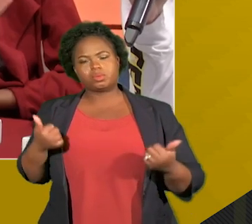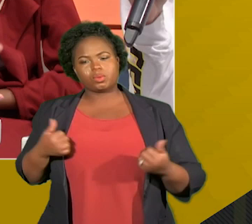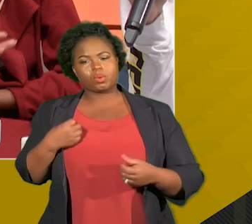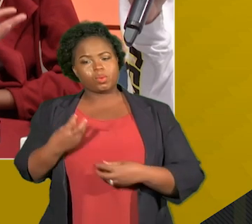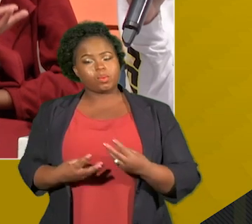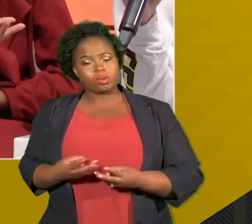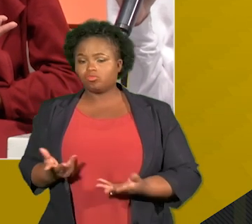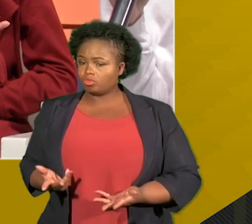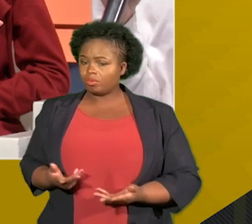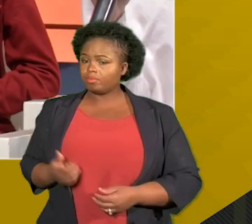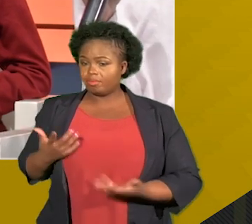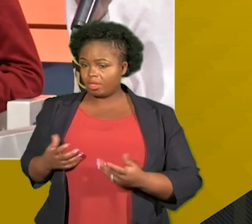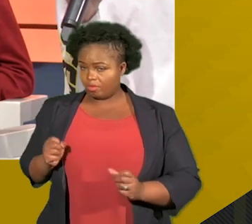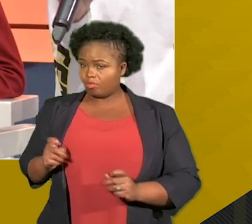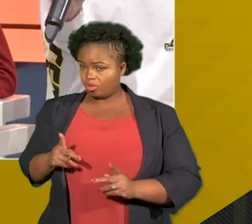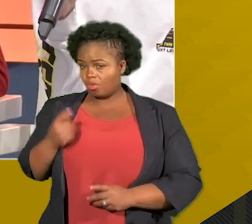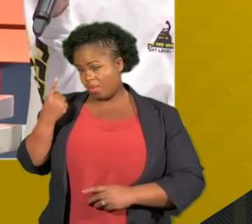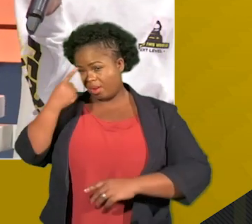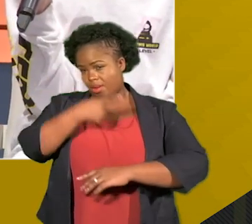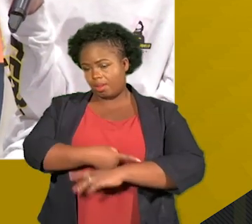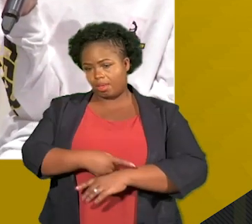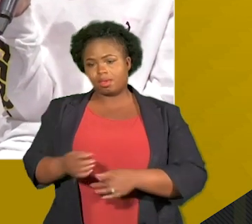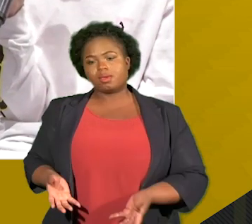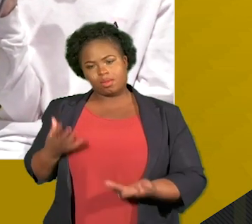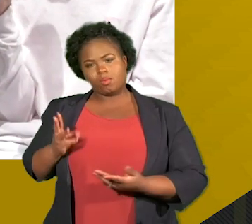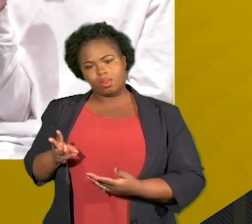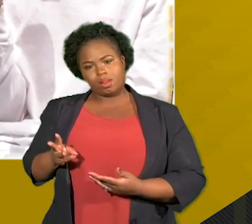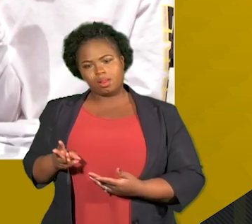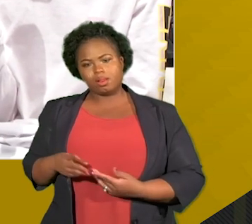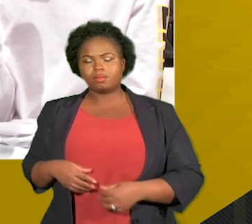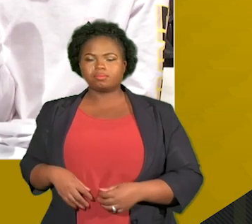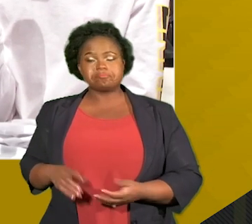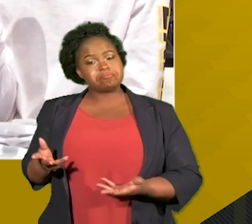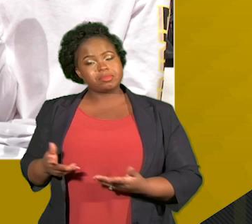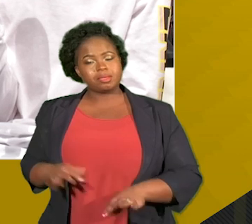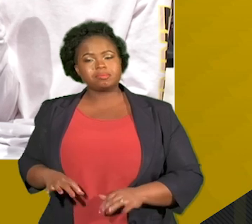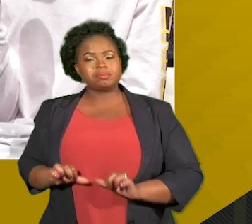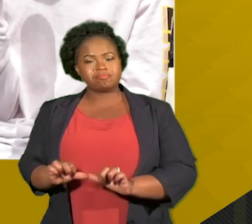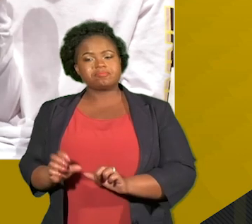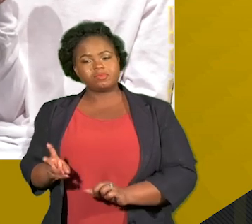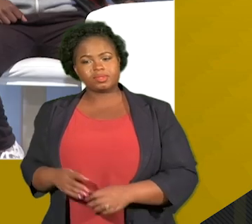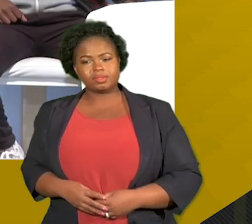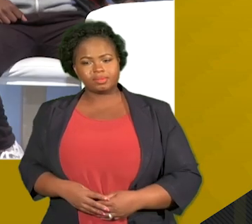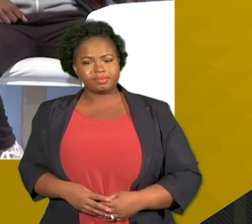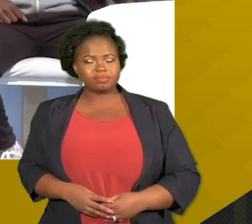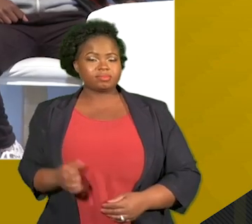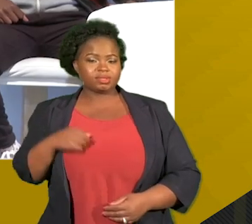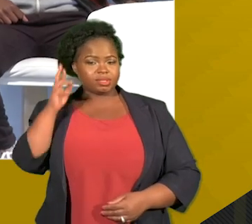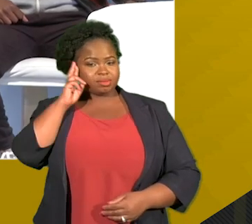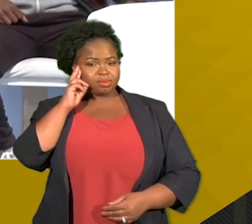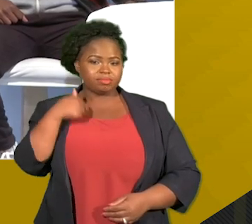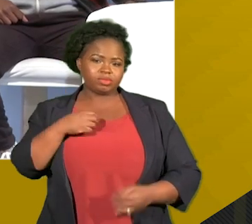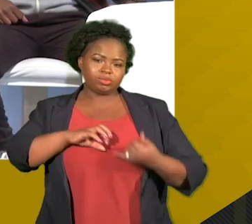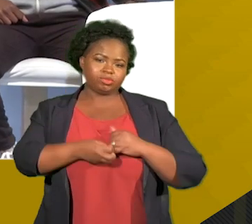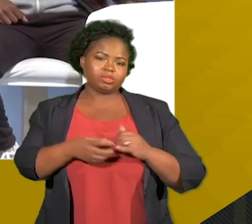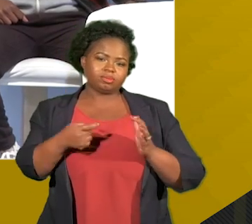So perhaps yeah, tla chance ya go. For somebody I got discover lena a rotsa king hi ngiyo ngiyo lena yeah no I'm kumbula ngelilanga I was trying